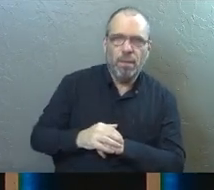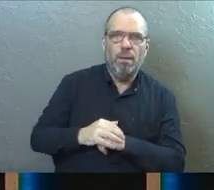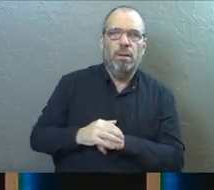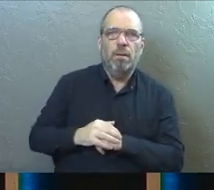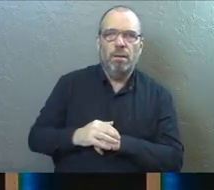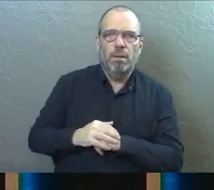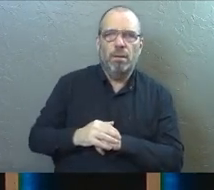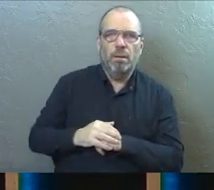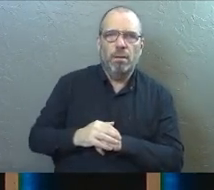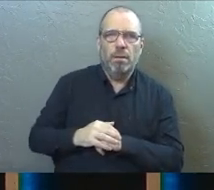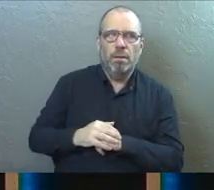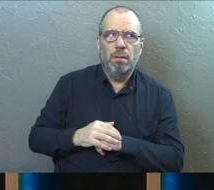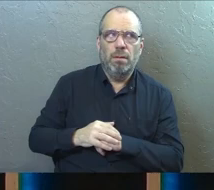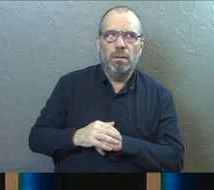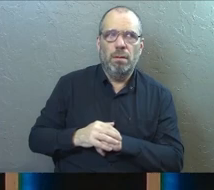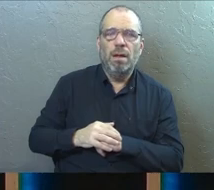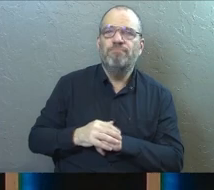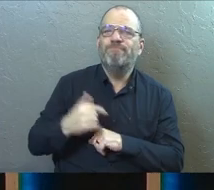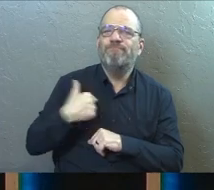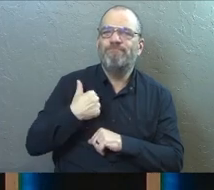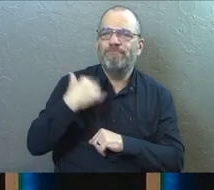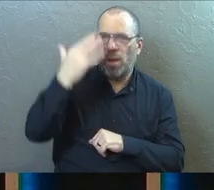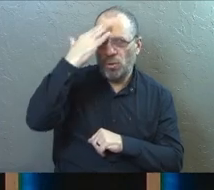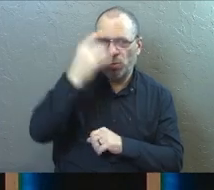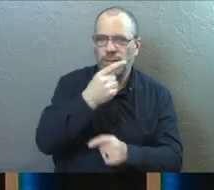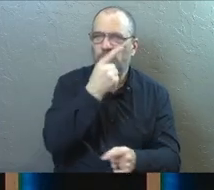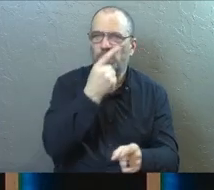And as soon as the words were out of his mouth, I knew he was right.